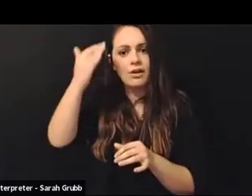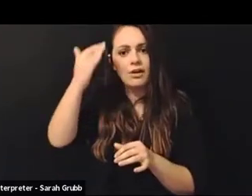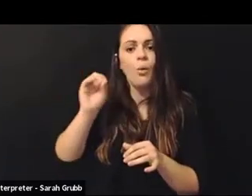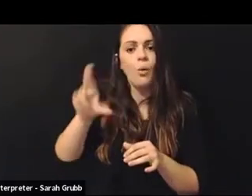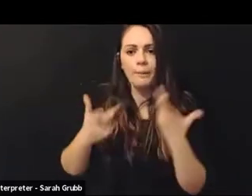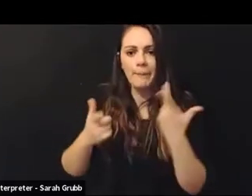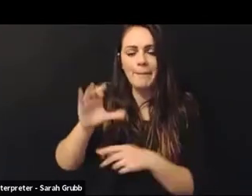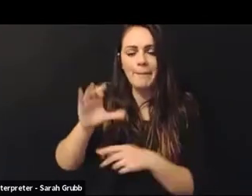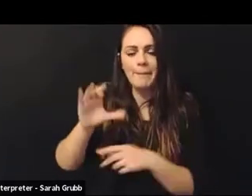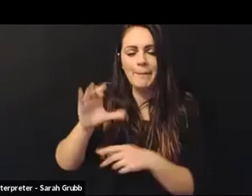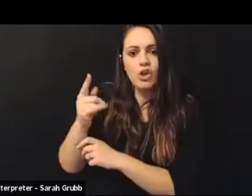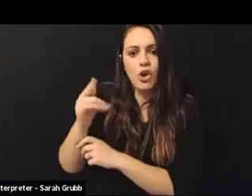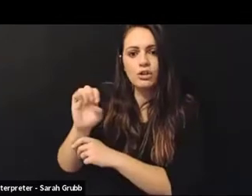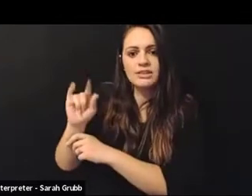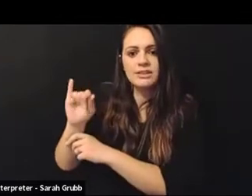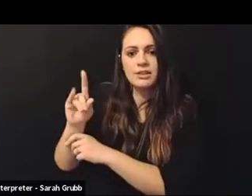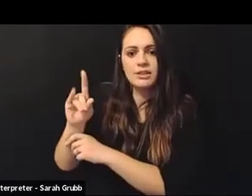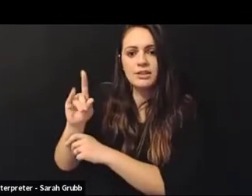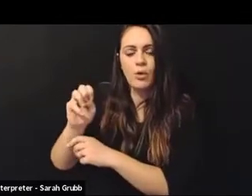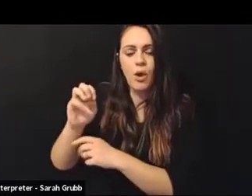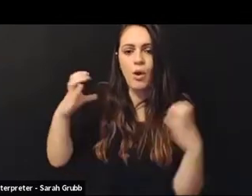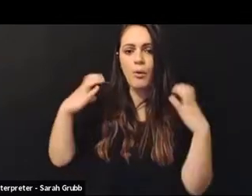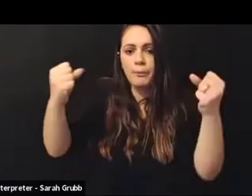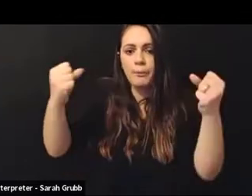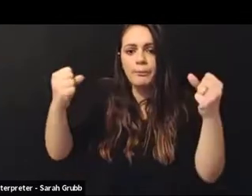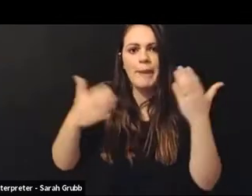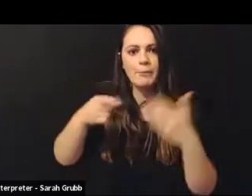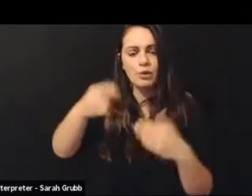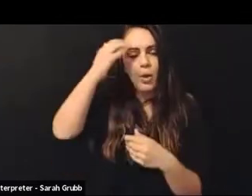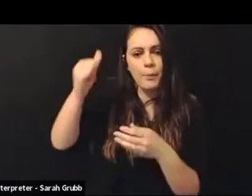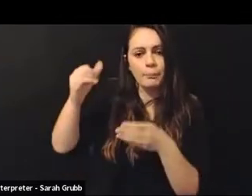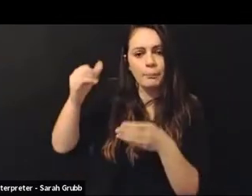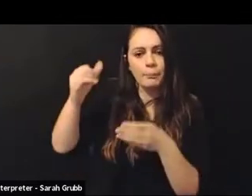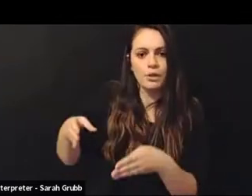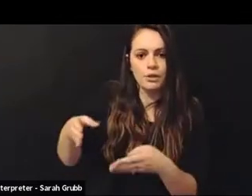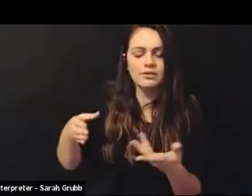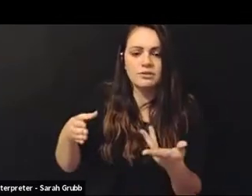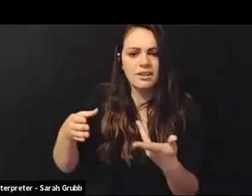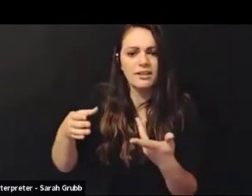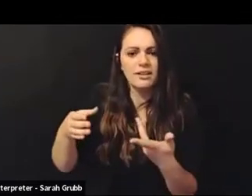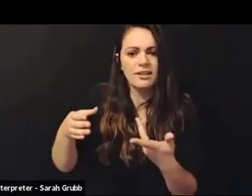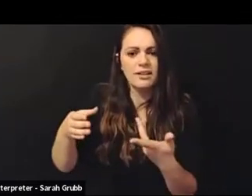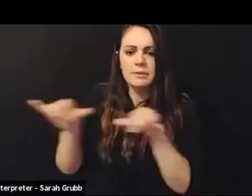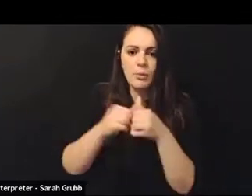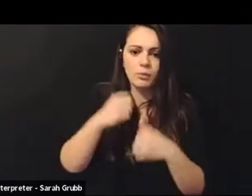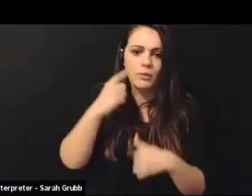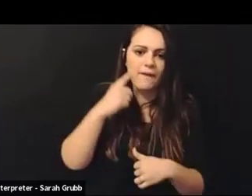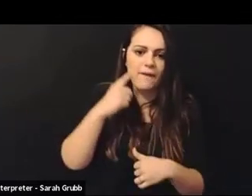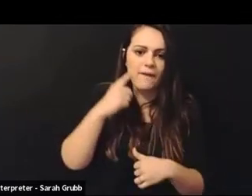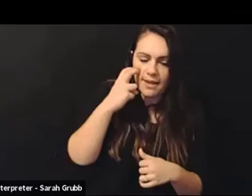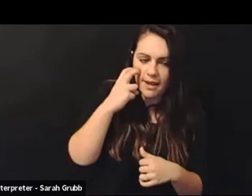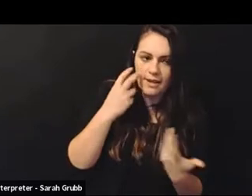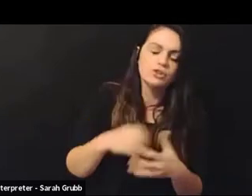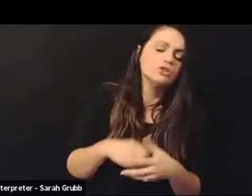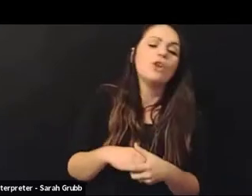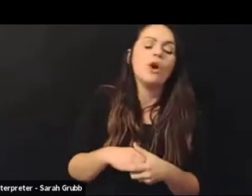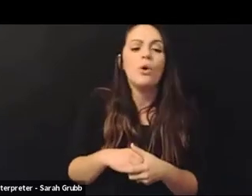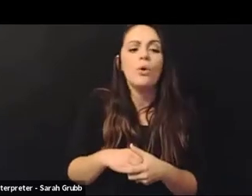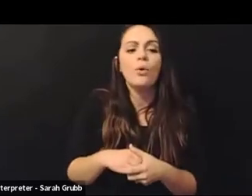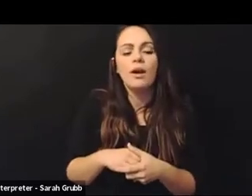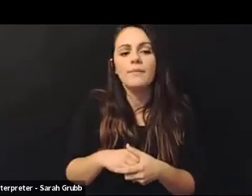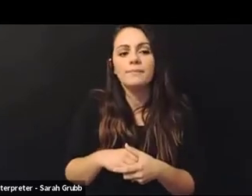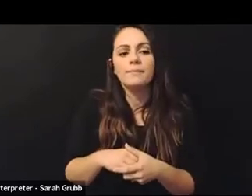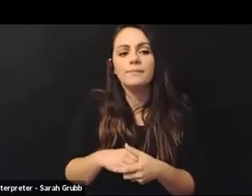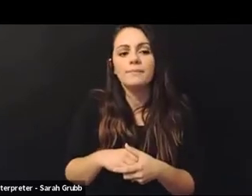things you see with an individual who is deafblind. So that brings us back to that question of when we hear from families or